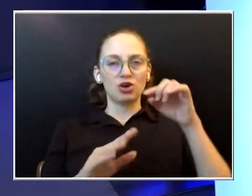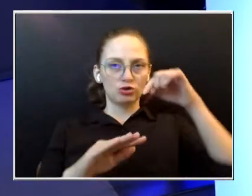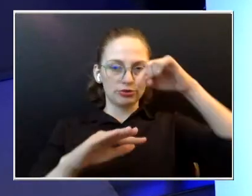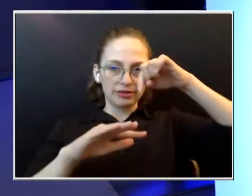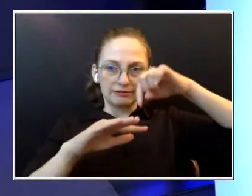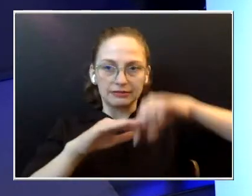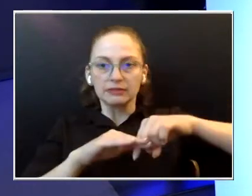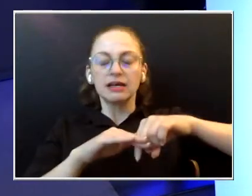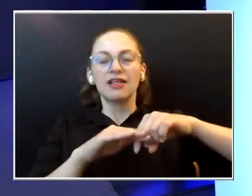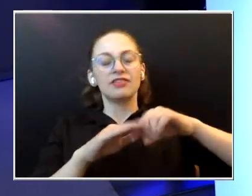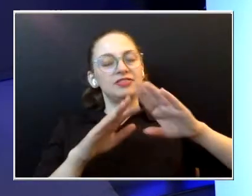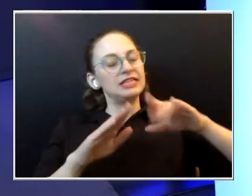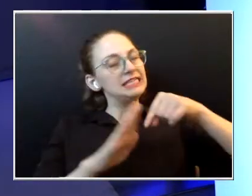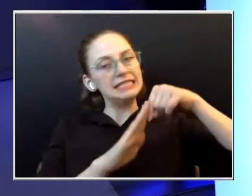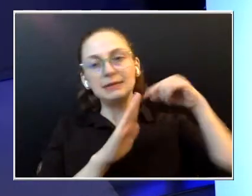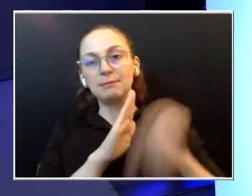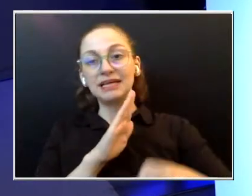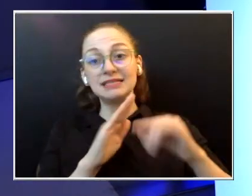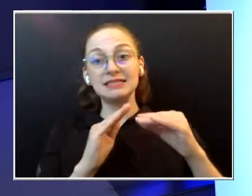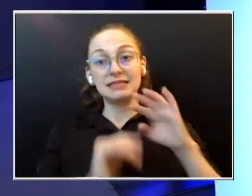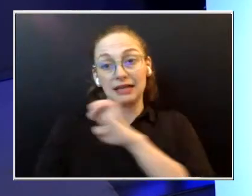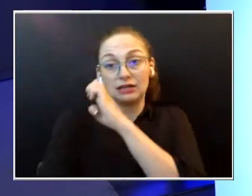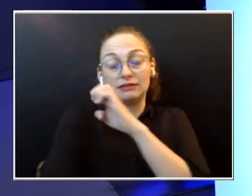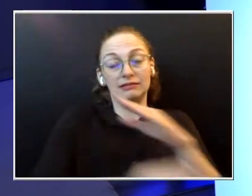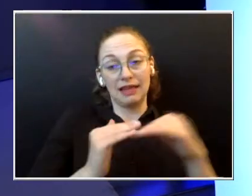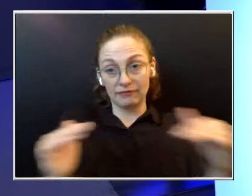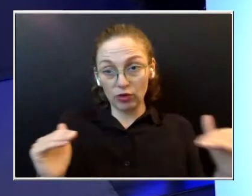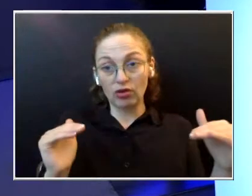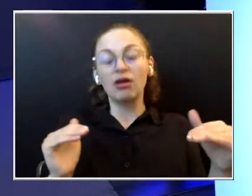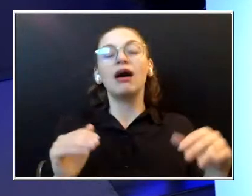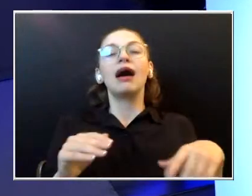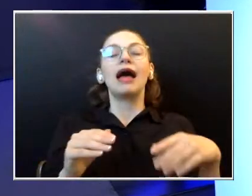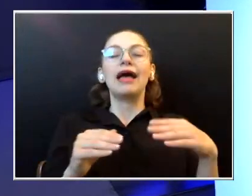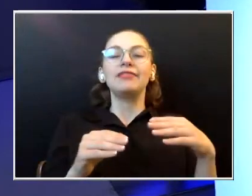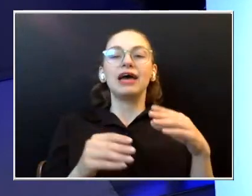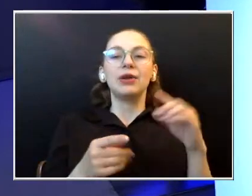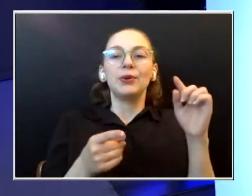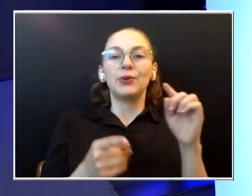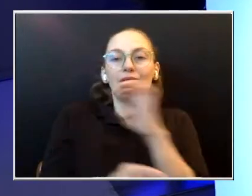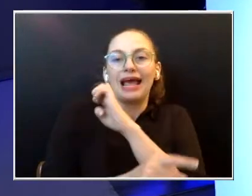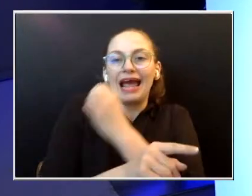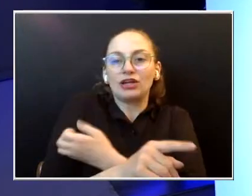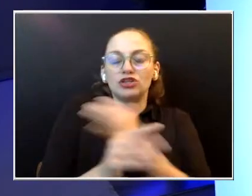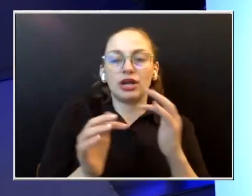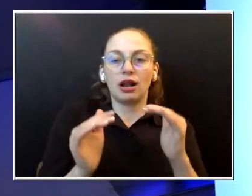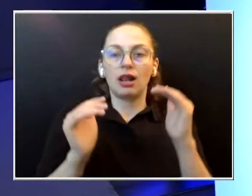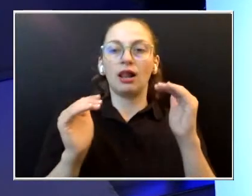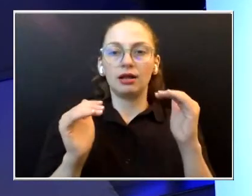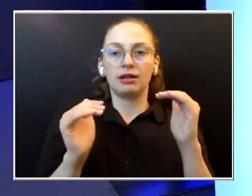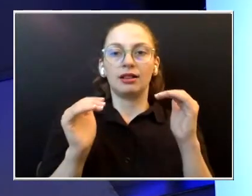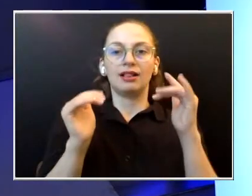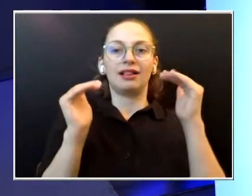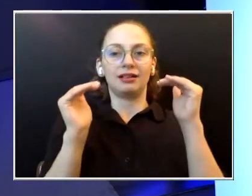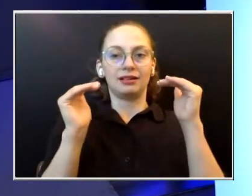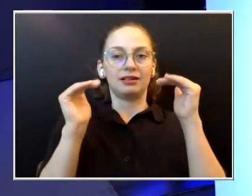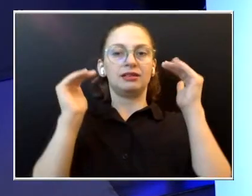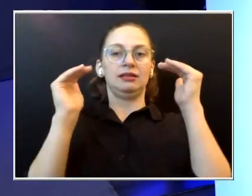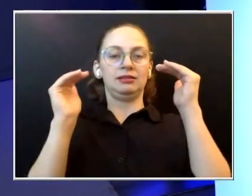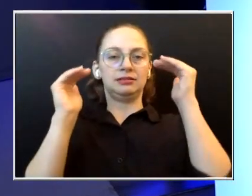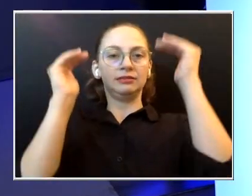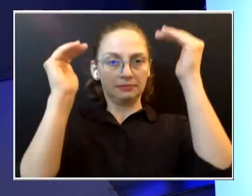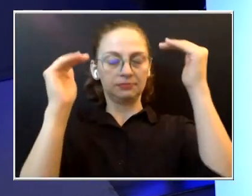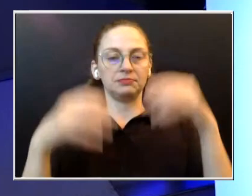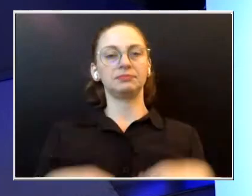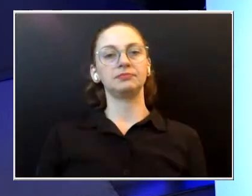next layer, and you don't have this spray phenomenon that goes over the rest of the body. Well, I think you got another couple slides, so let's see the, cool effect there. So